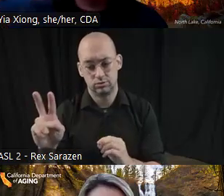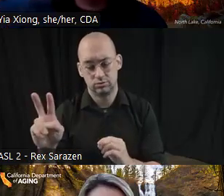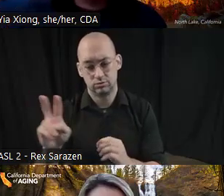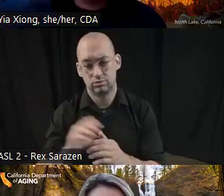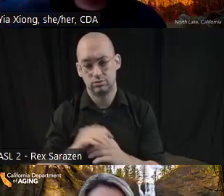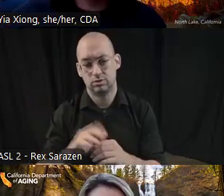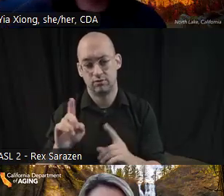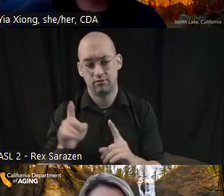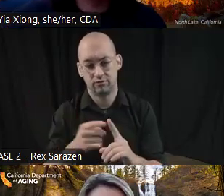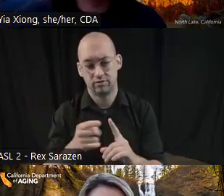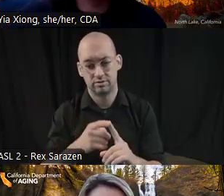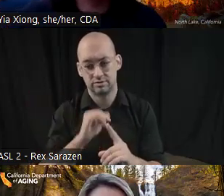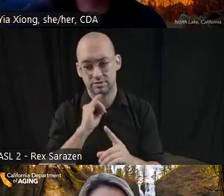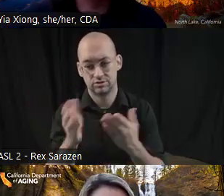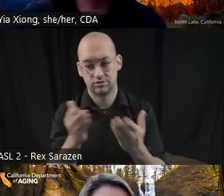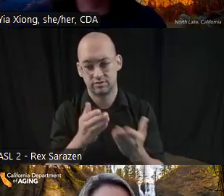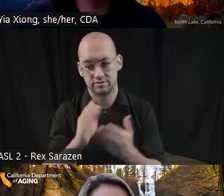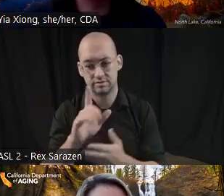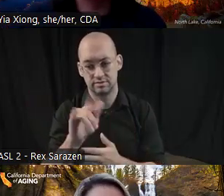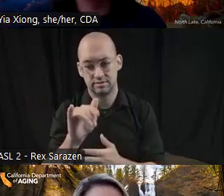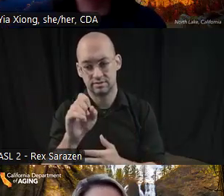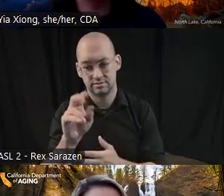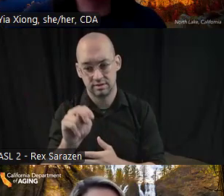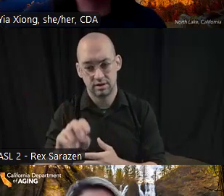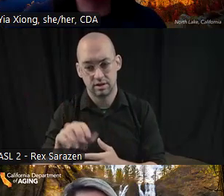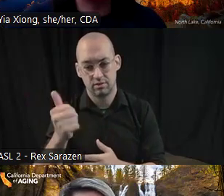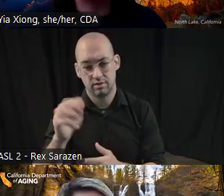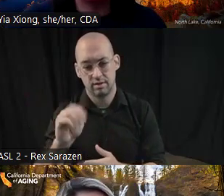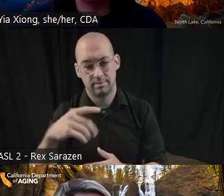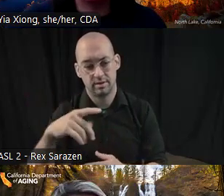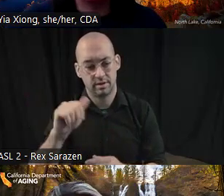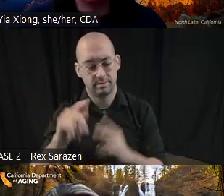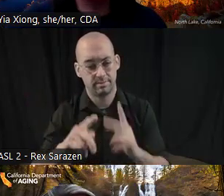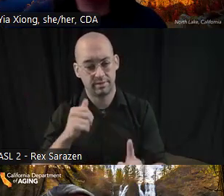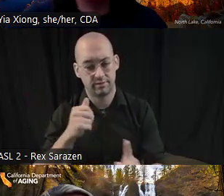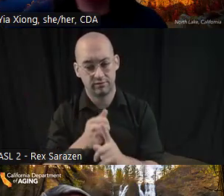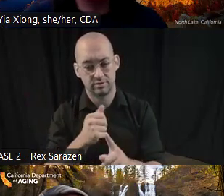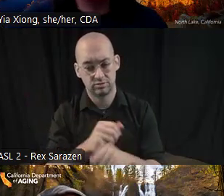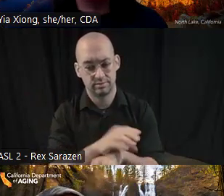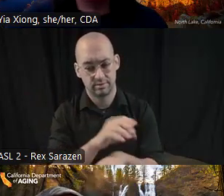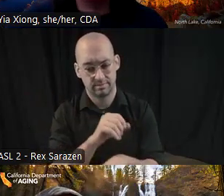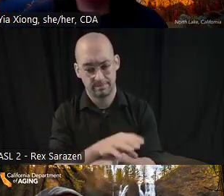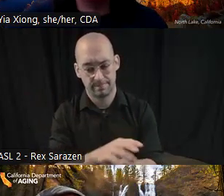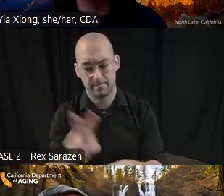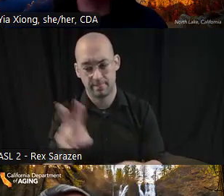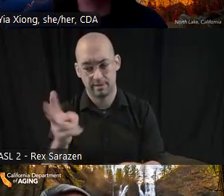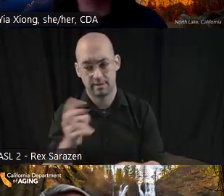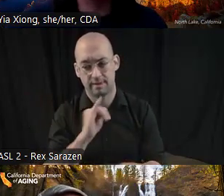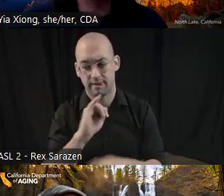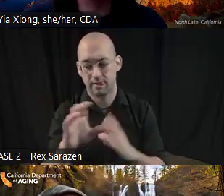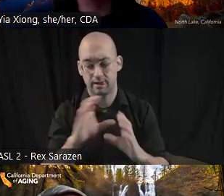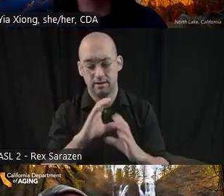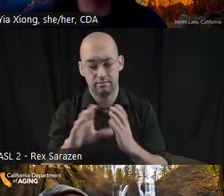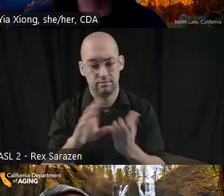first bullet reads serve as liaisons with the other NPA stakeholder advisory committees. Second bullet reads communicate learnings and